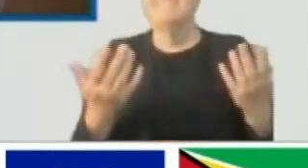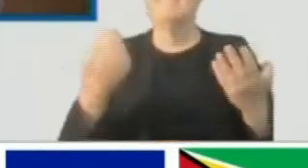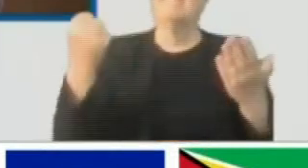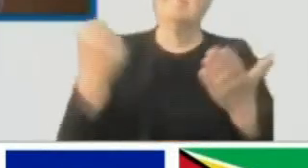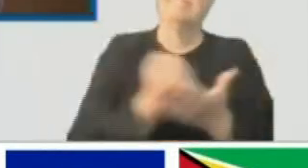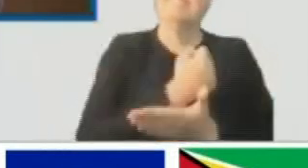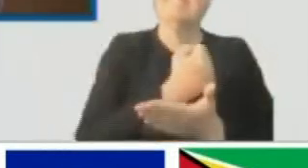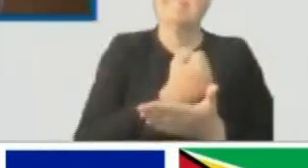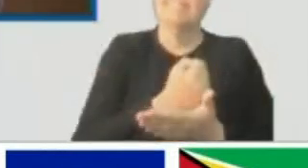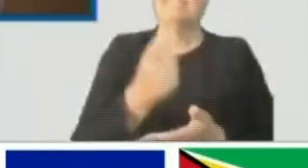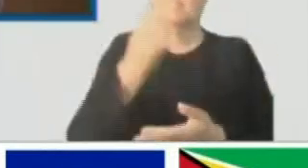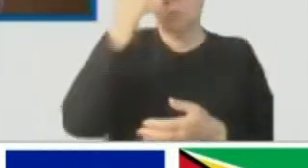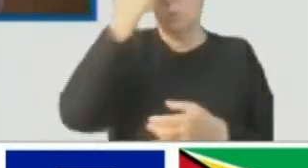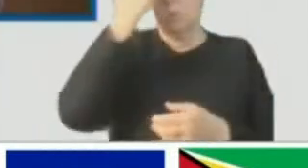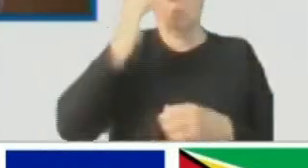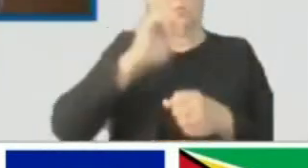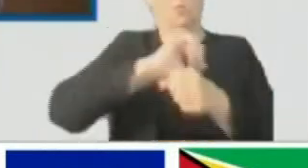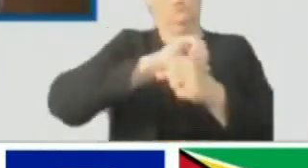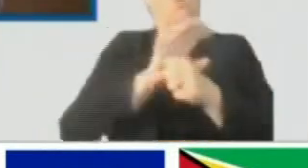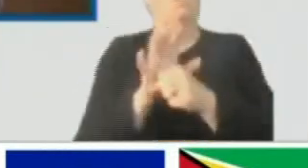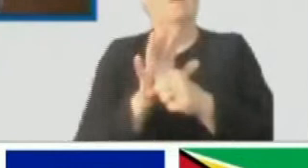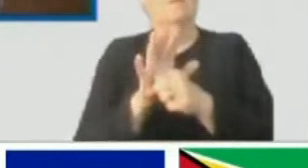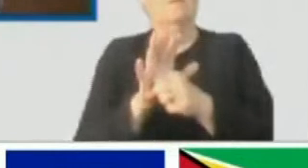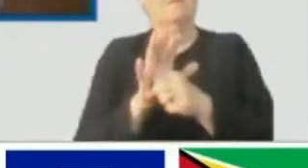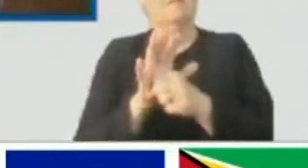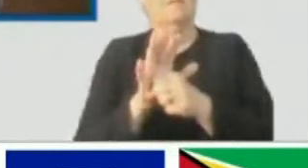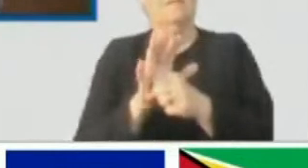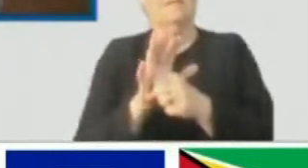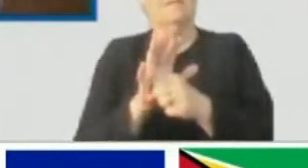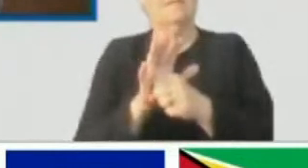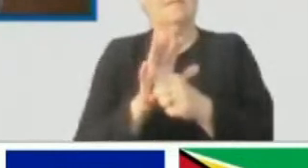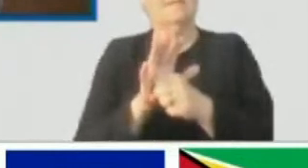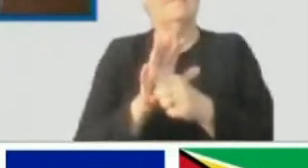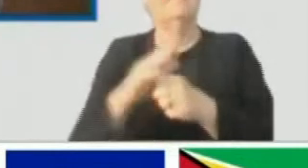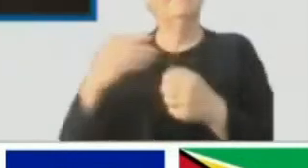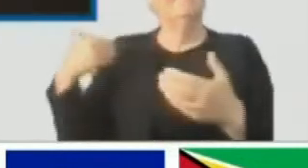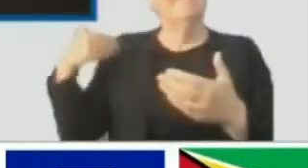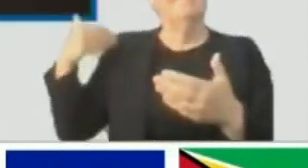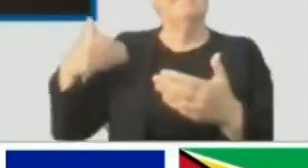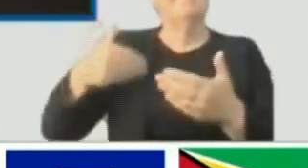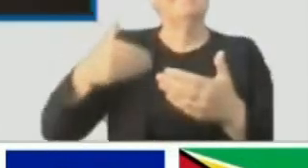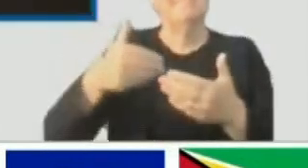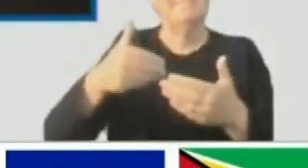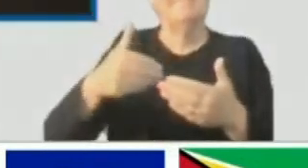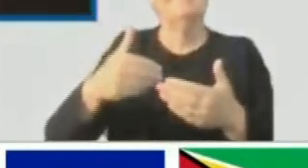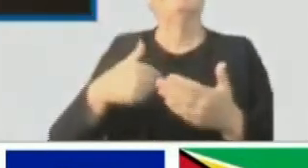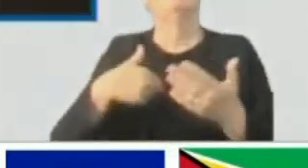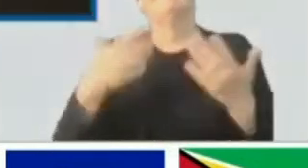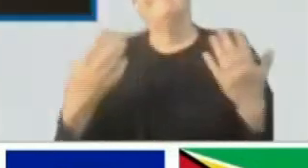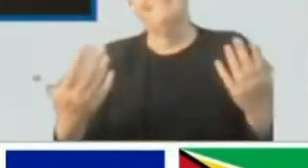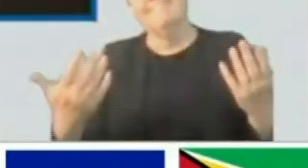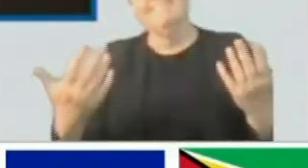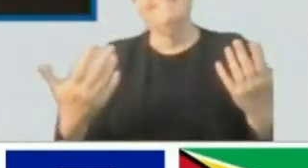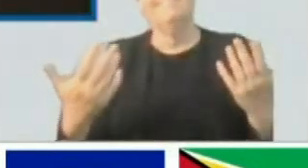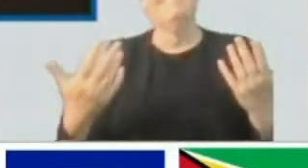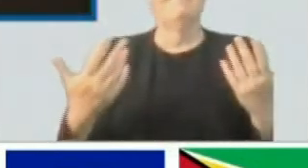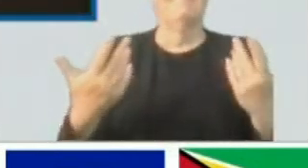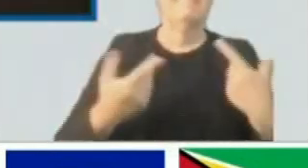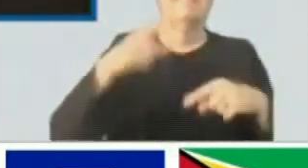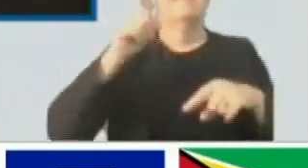you are not all here to enjoy the unique Jamaican experience. The